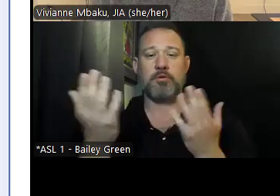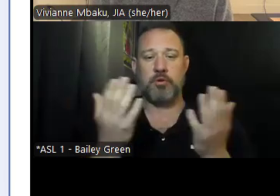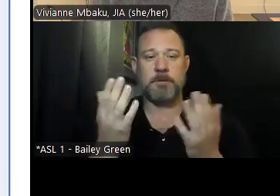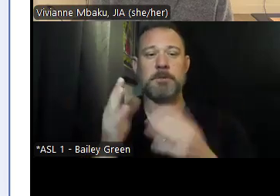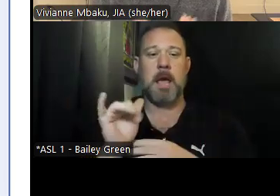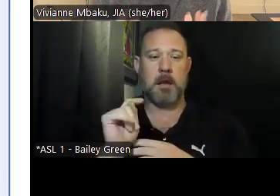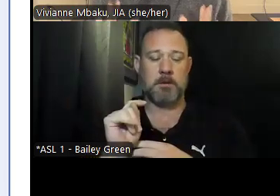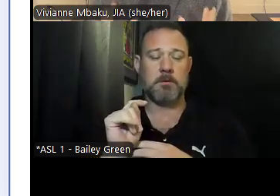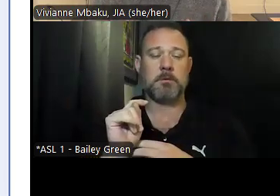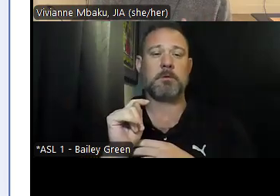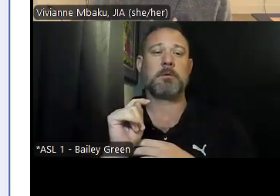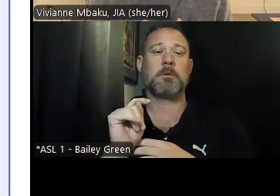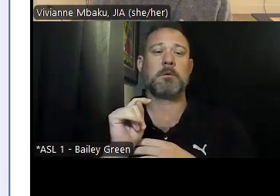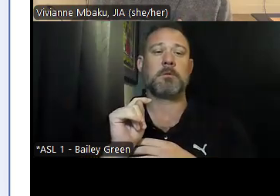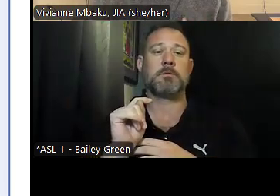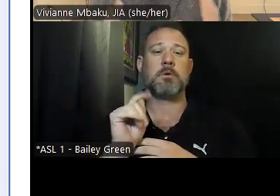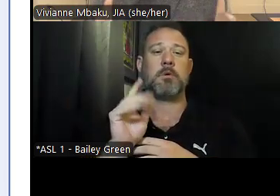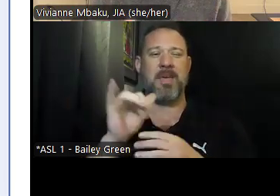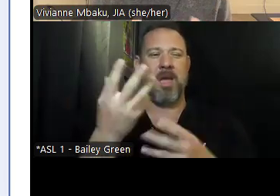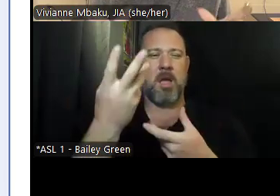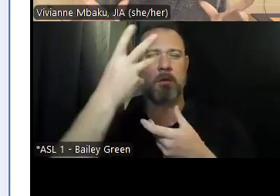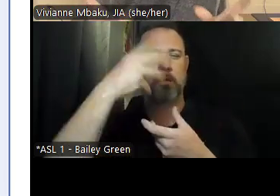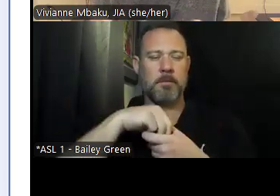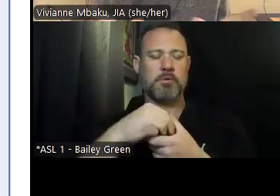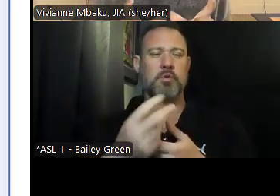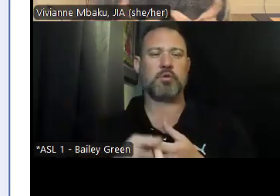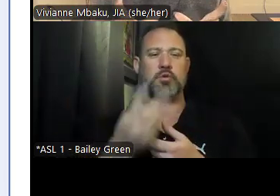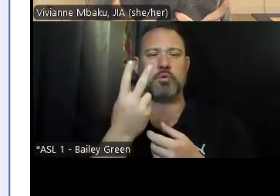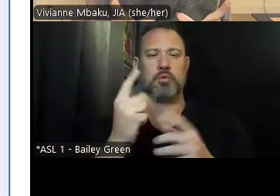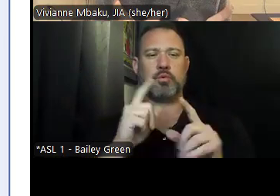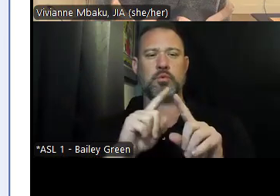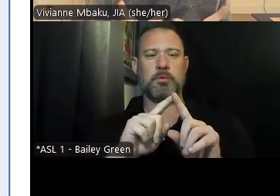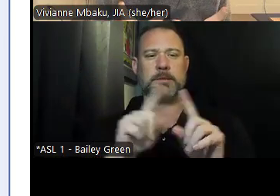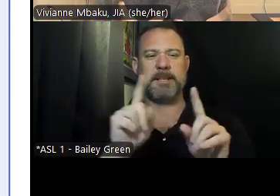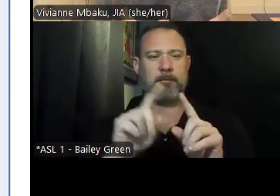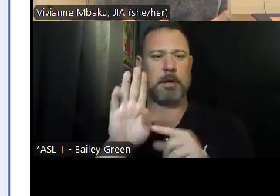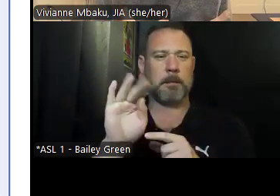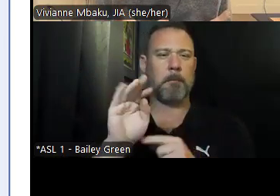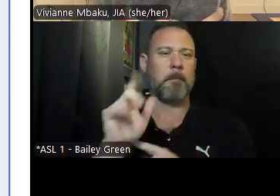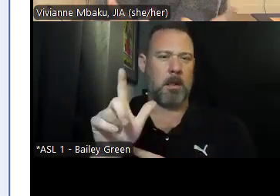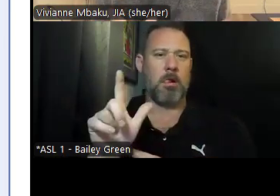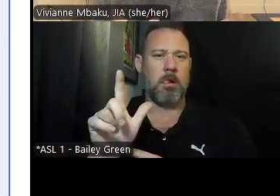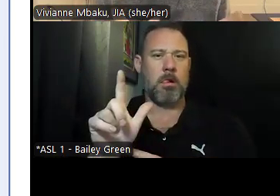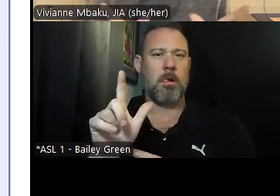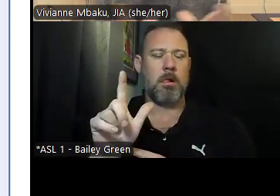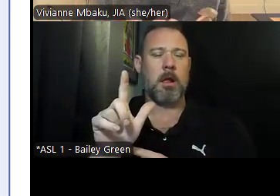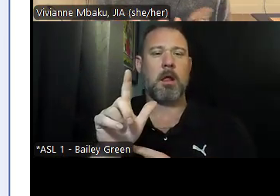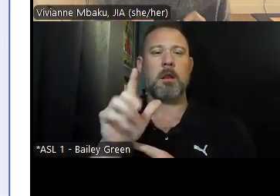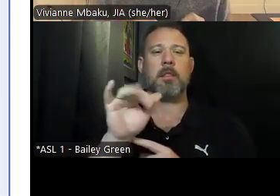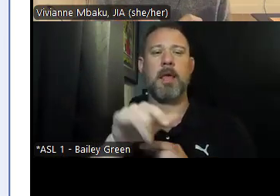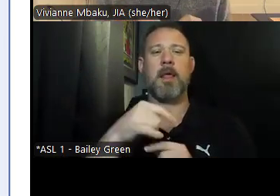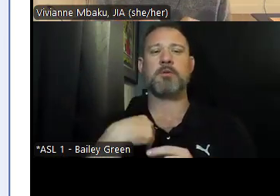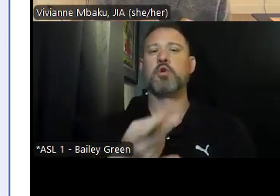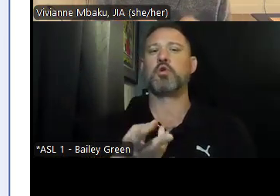Act, which really encompasses two different bills. And the state refers to these two